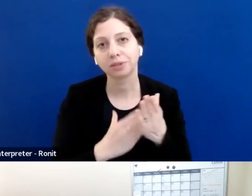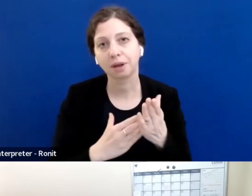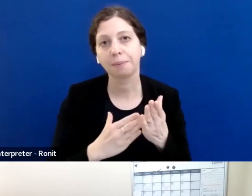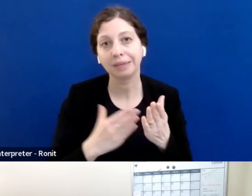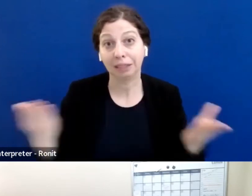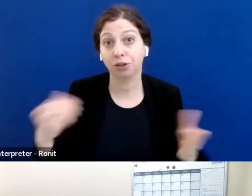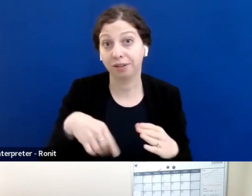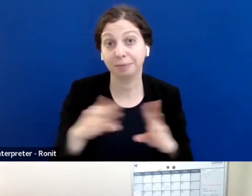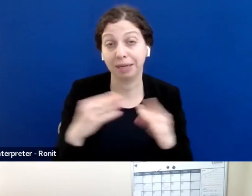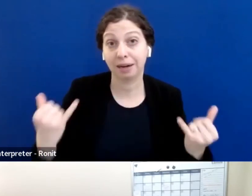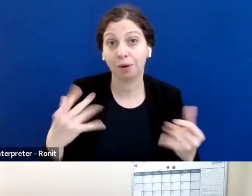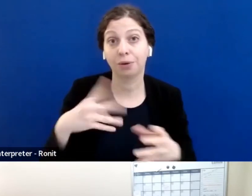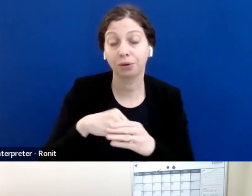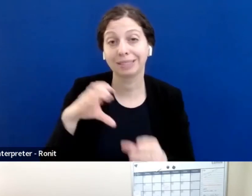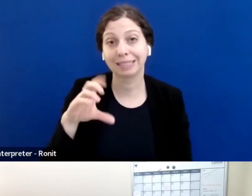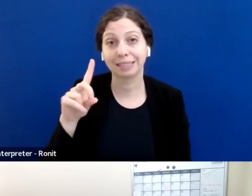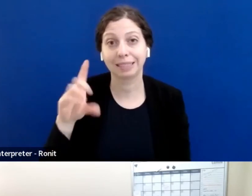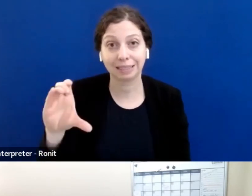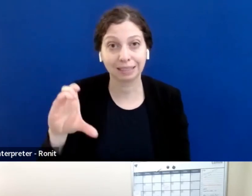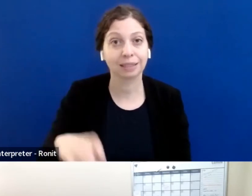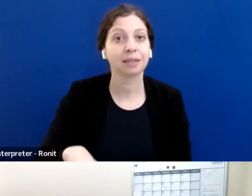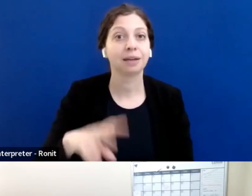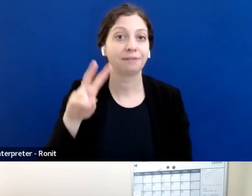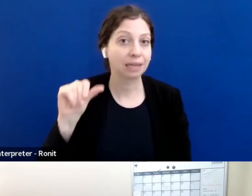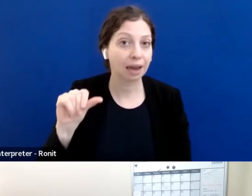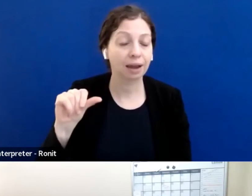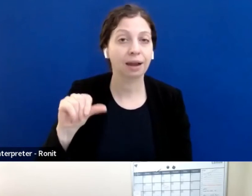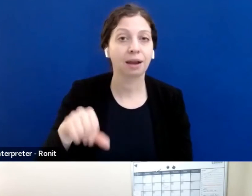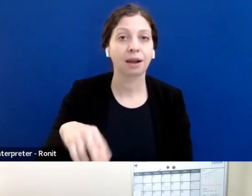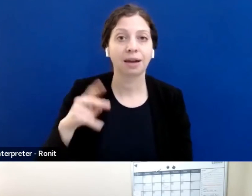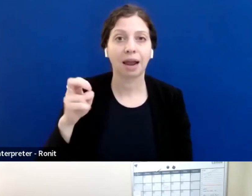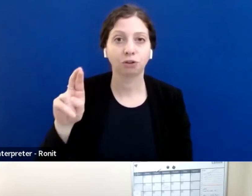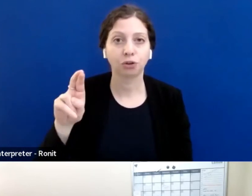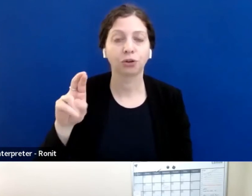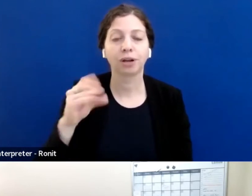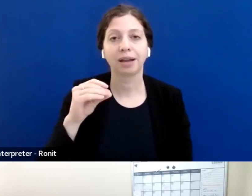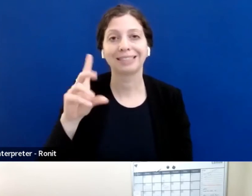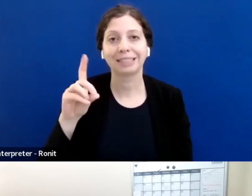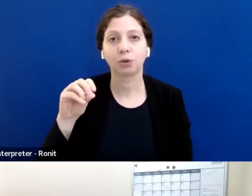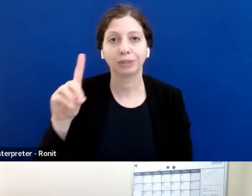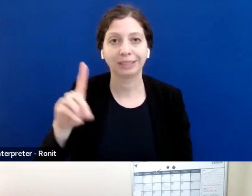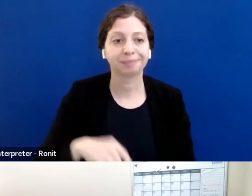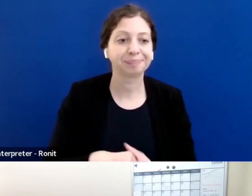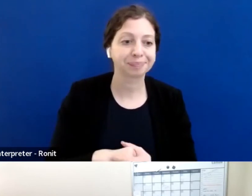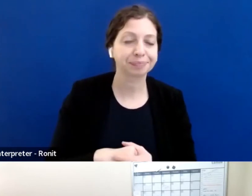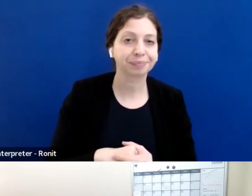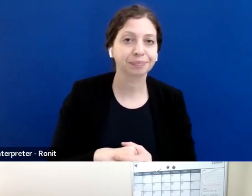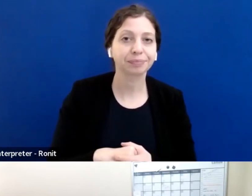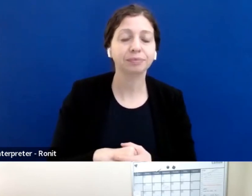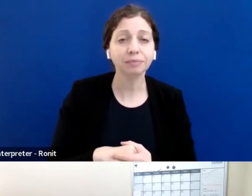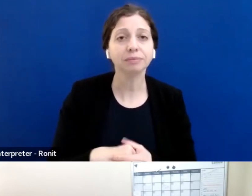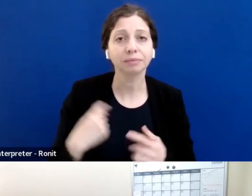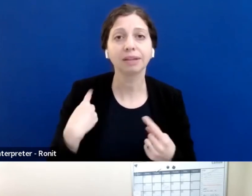meeting now, including the CDC, VA, NIDLR, and the DoD. So since